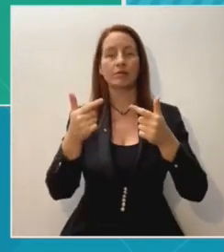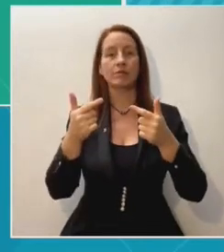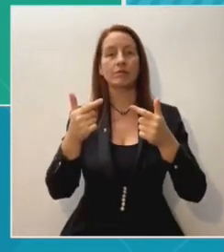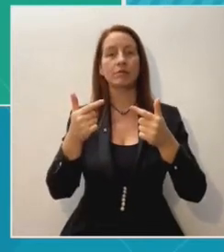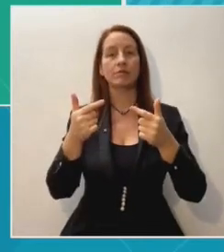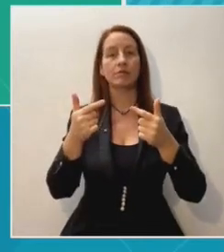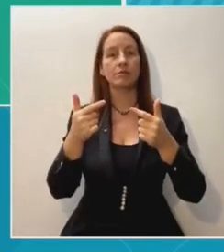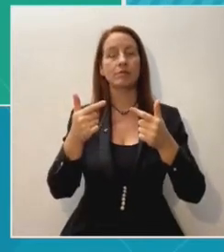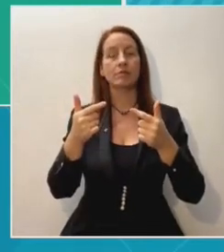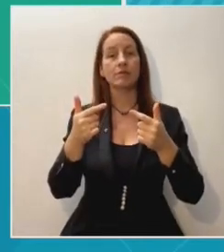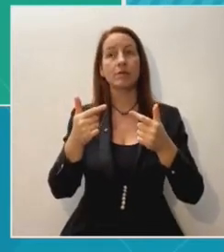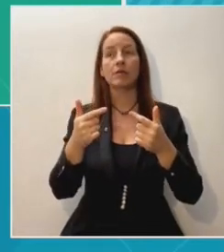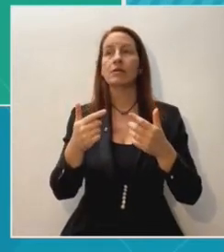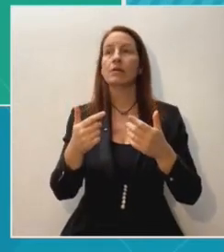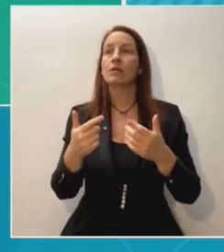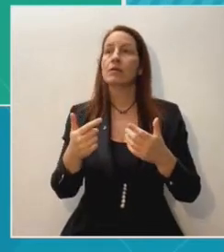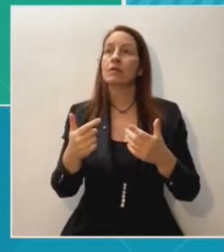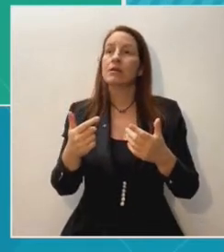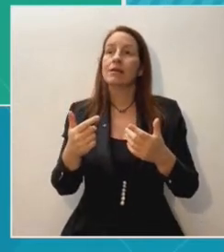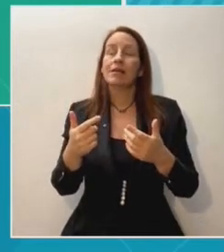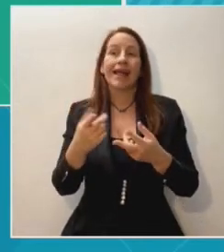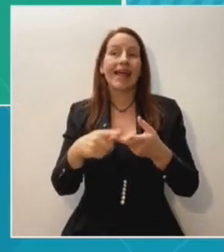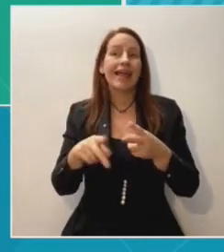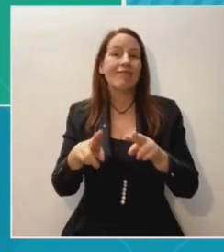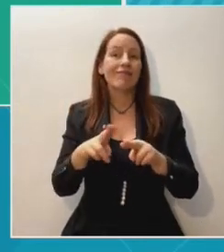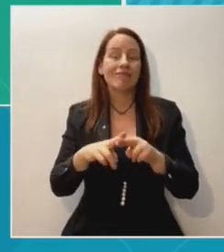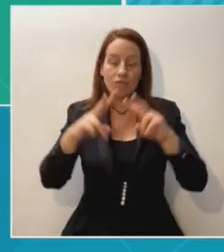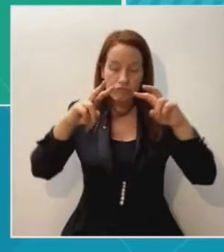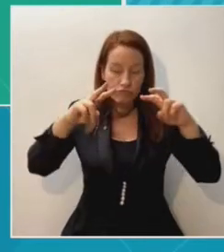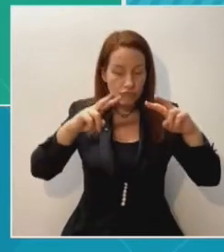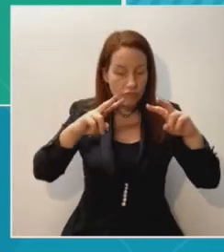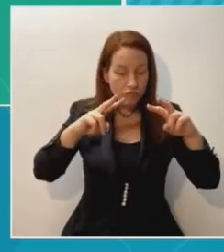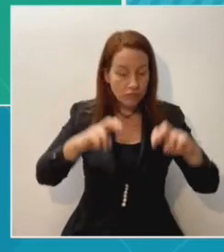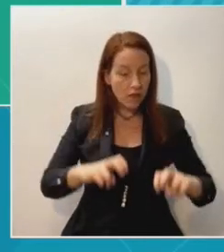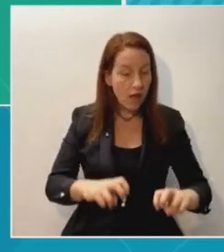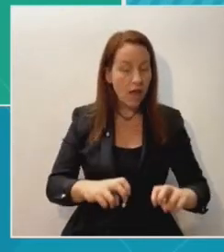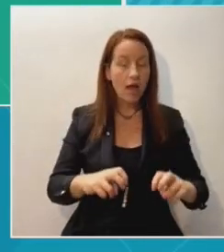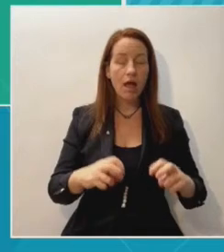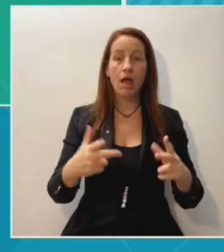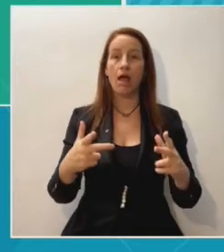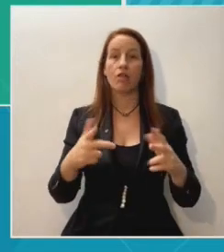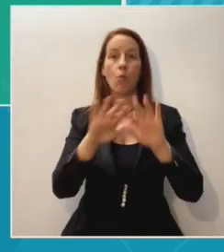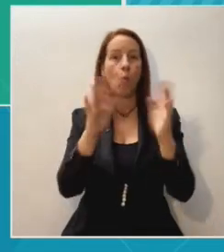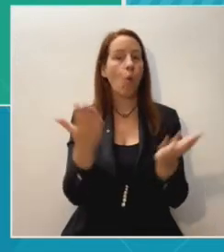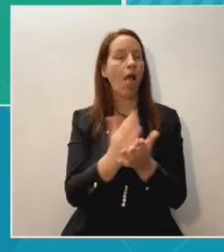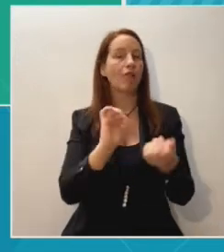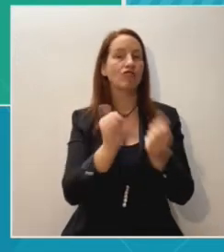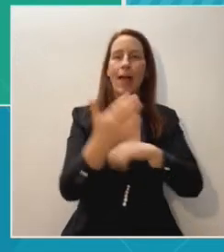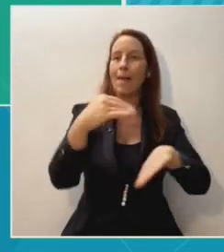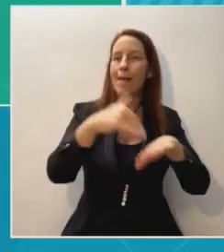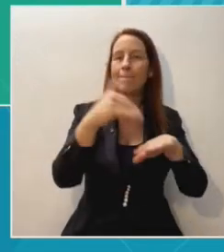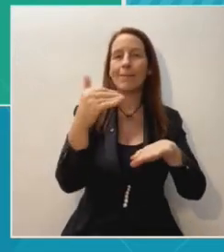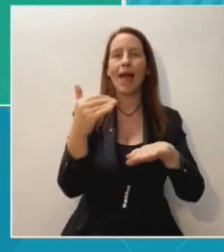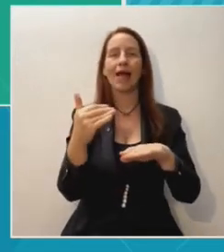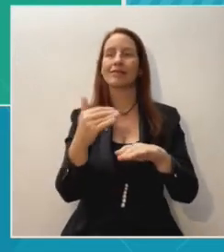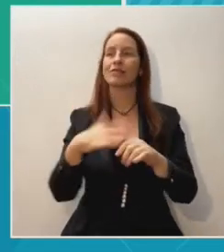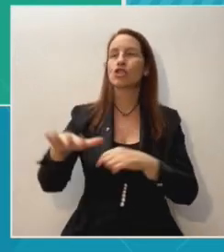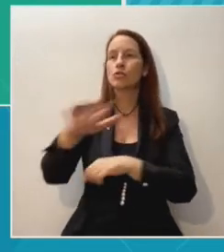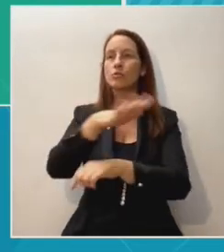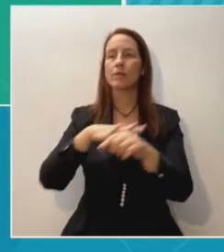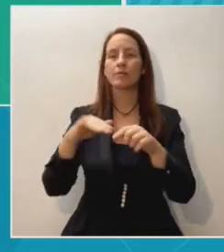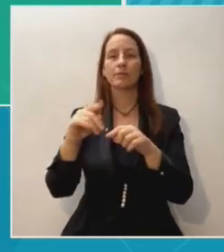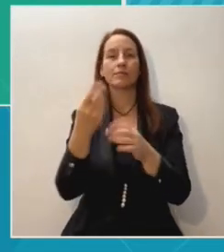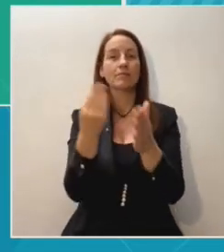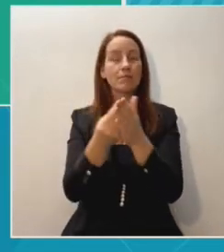Be it the world-changing impact of our research, our overwhelmingly positive social and economic impact, and